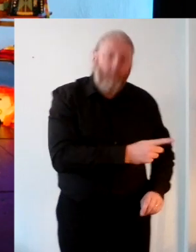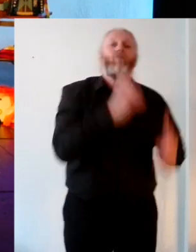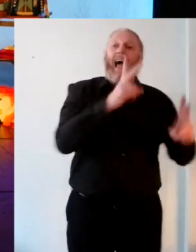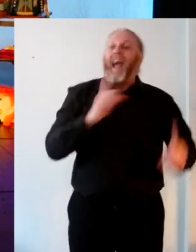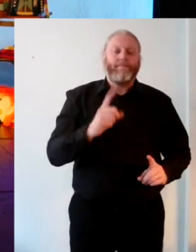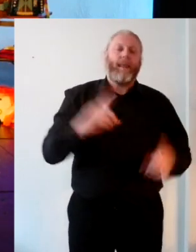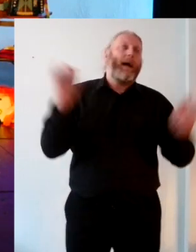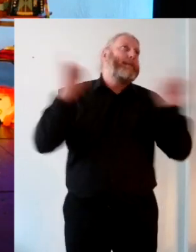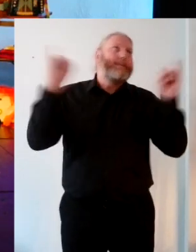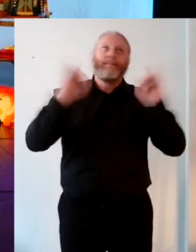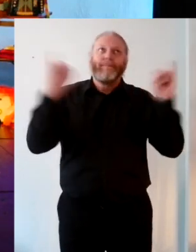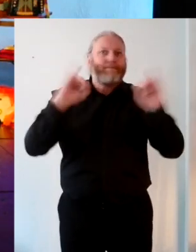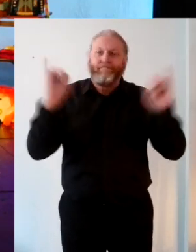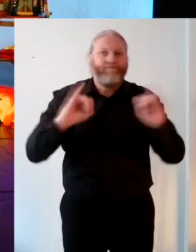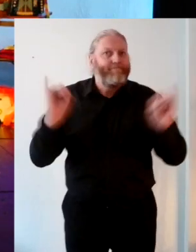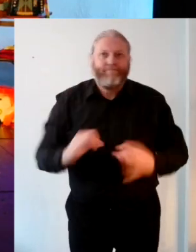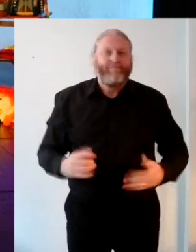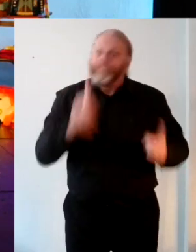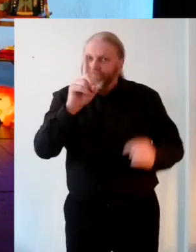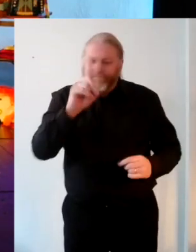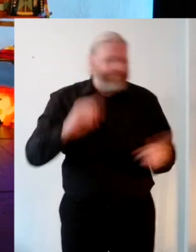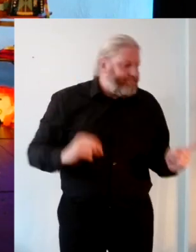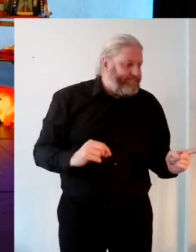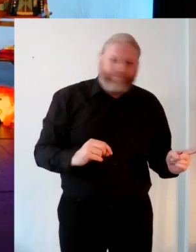Okay, no. No.